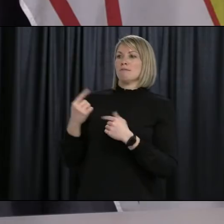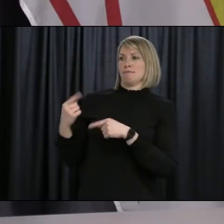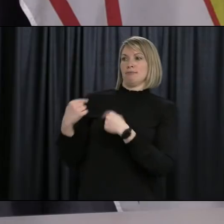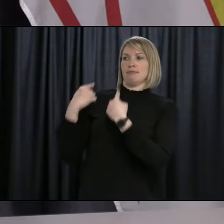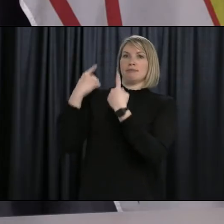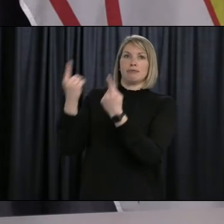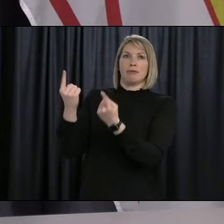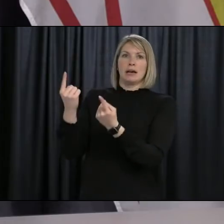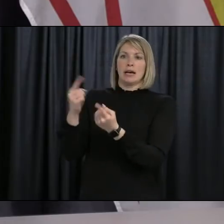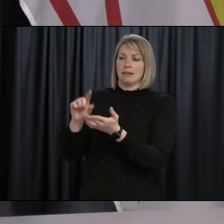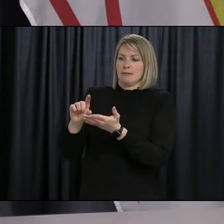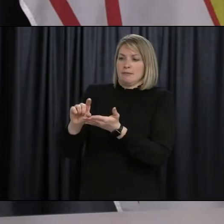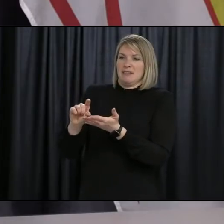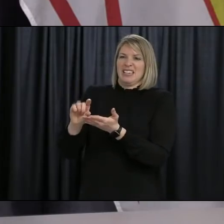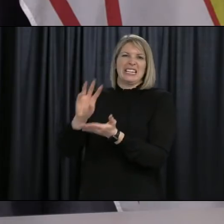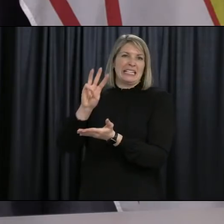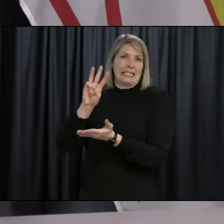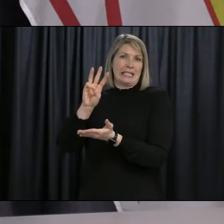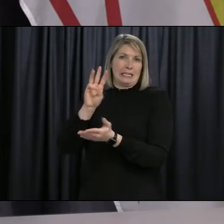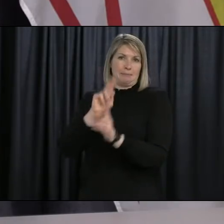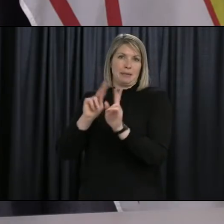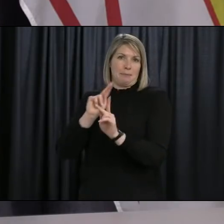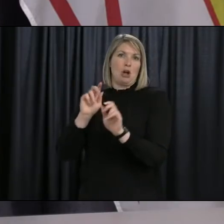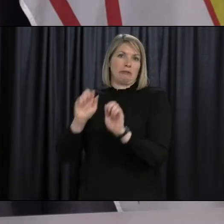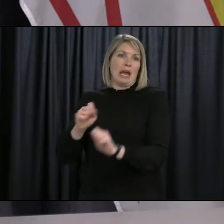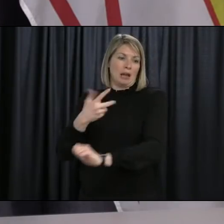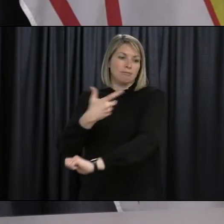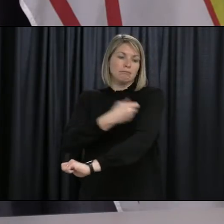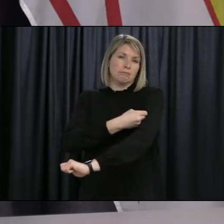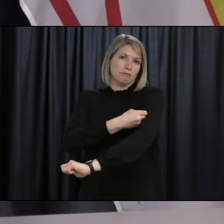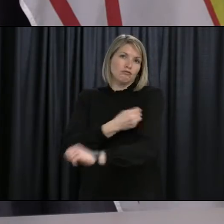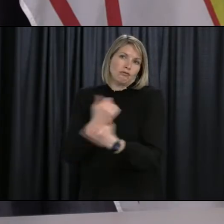vials, 50 to 60% of the time. So.